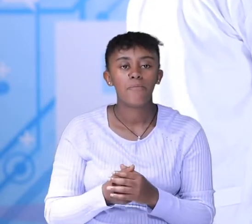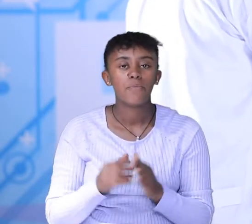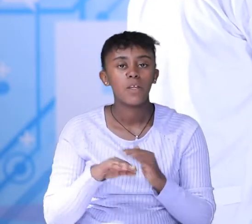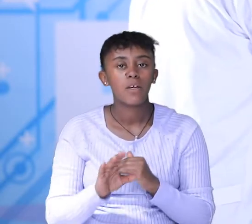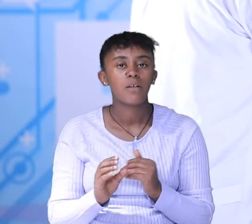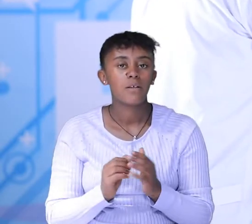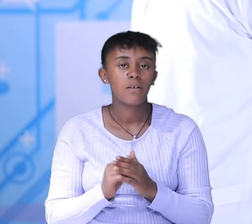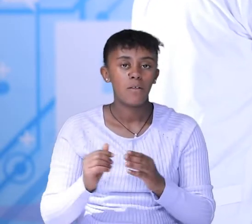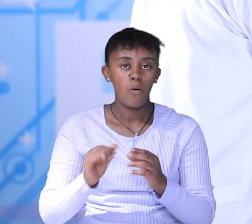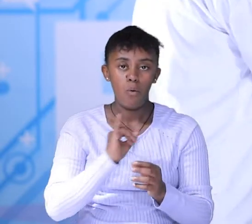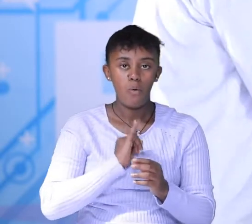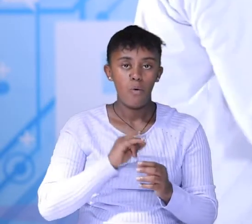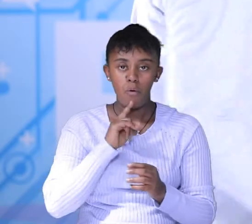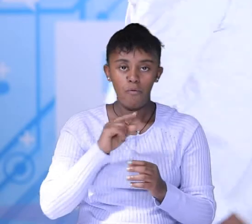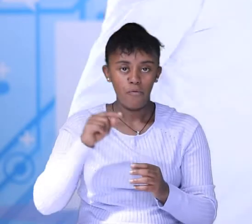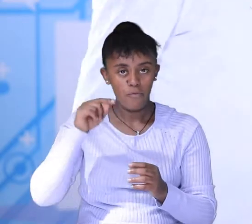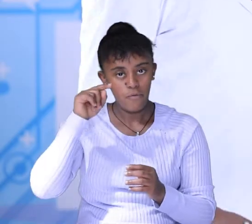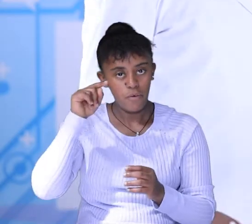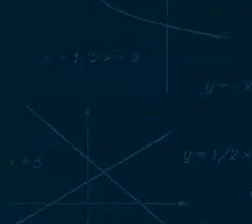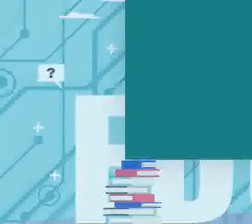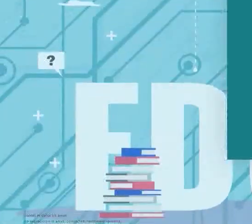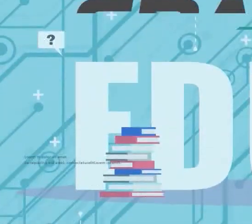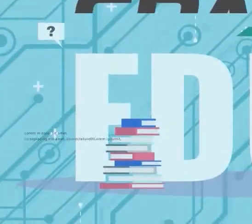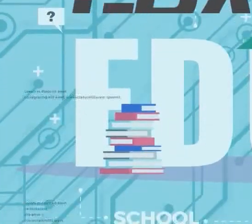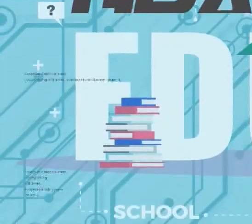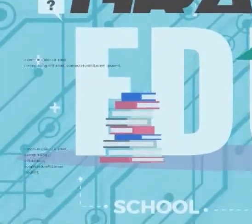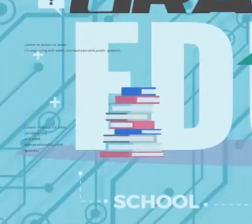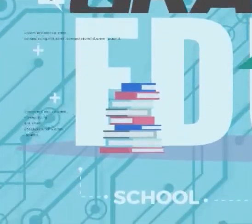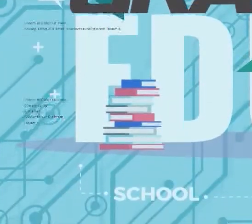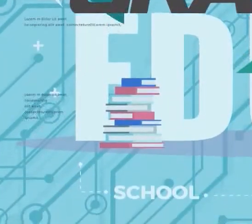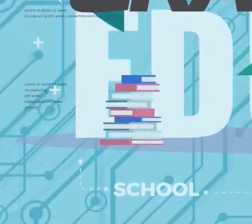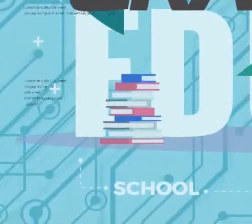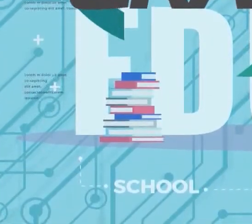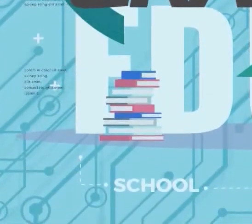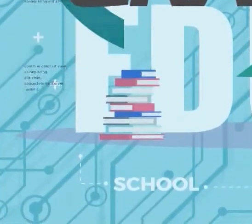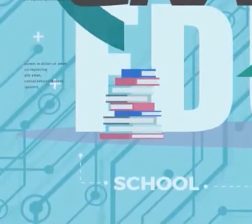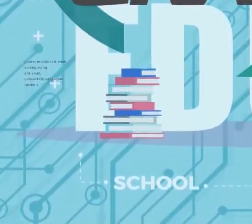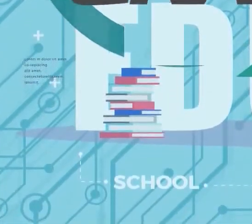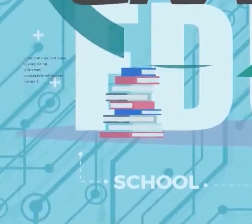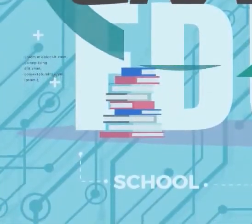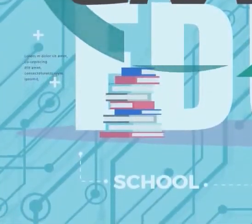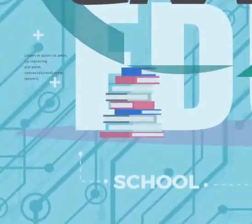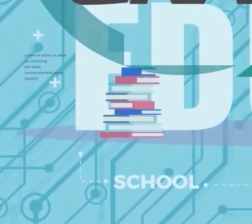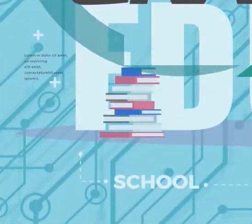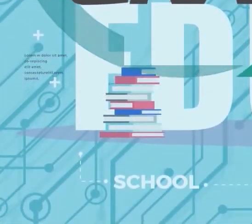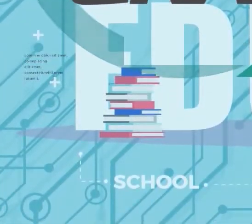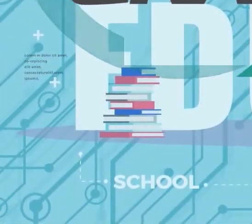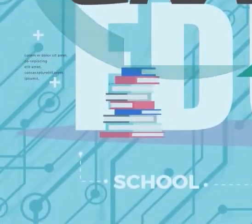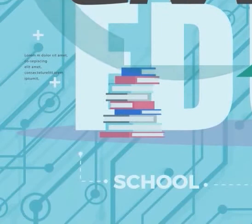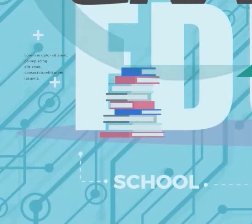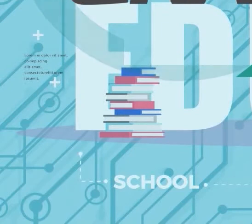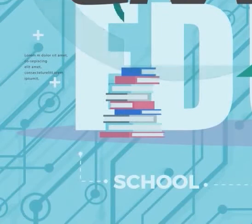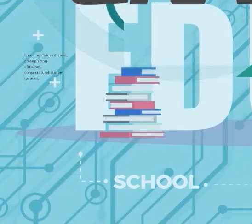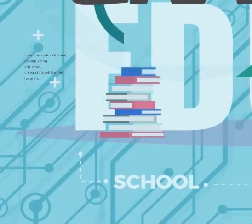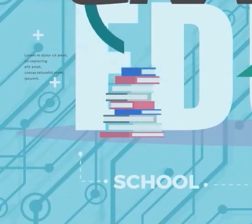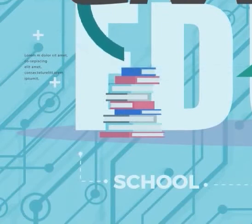the magnetic dipole moment and the magnetic field. N is number of turns. It's already given to be 25, so your answer should